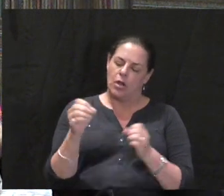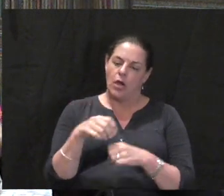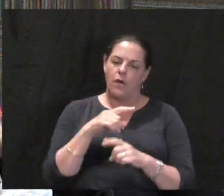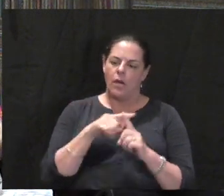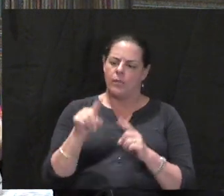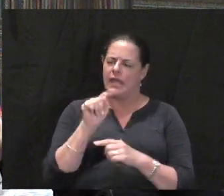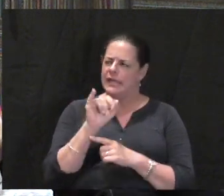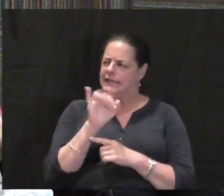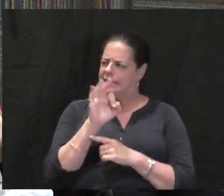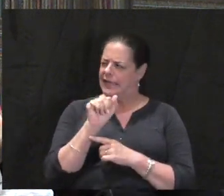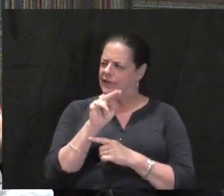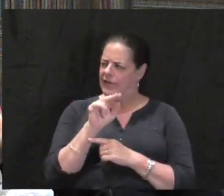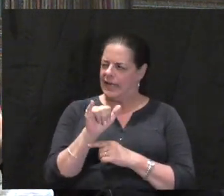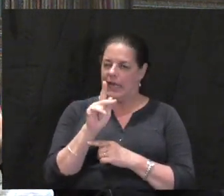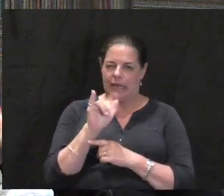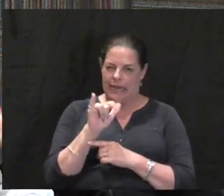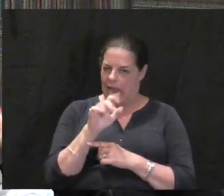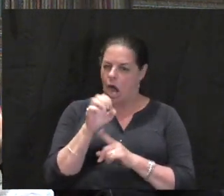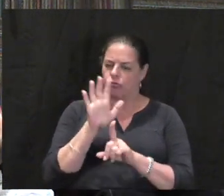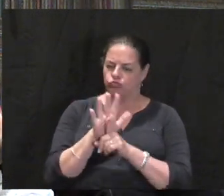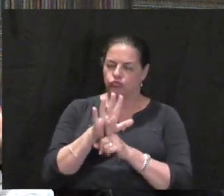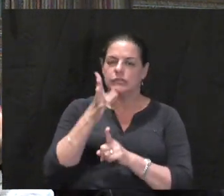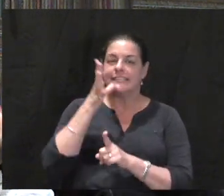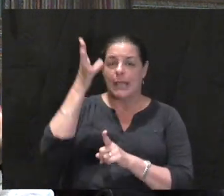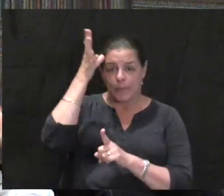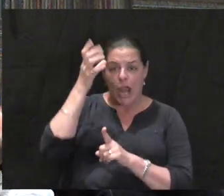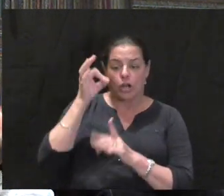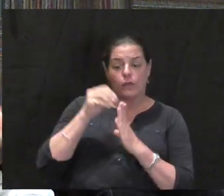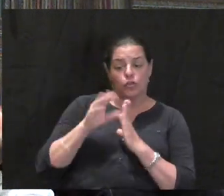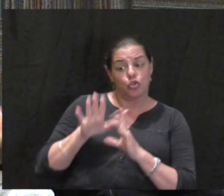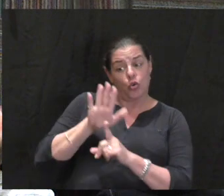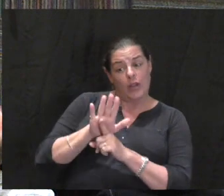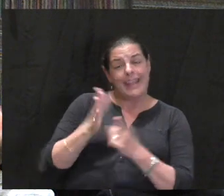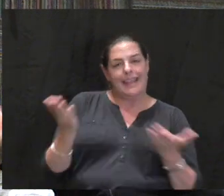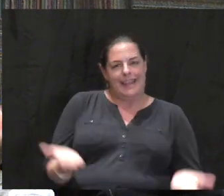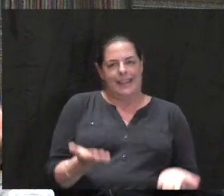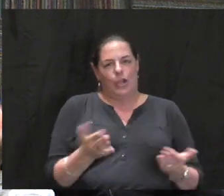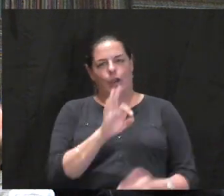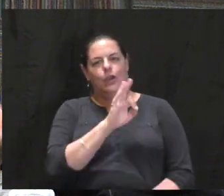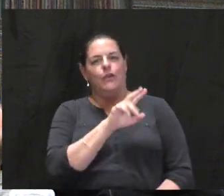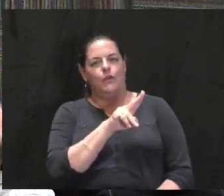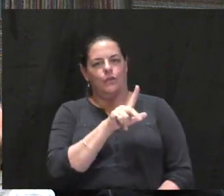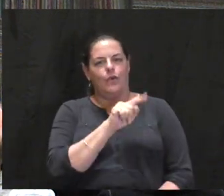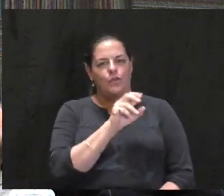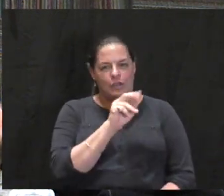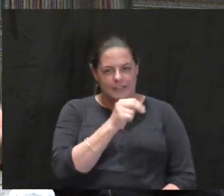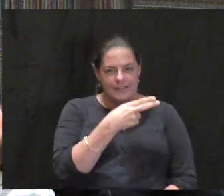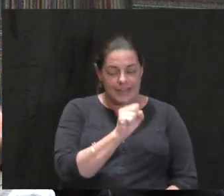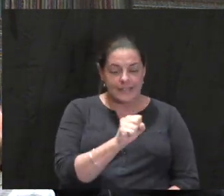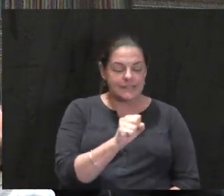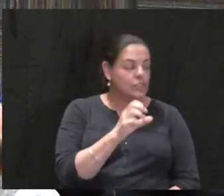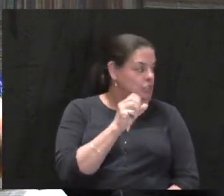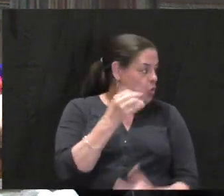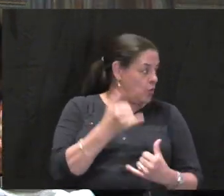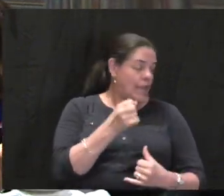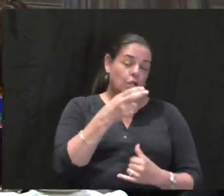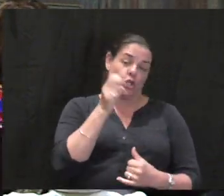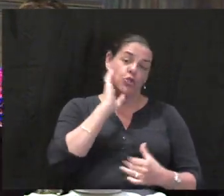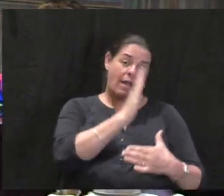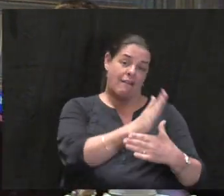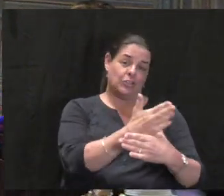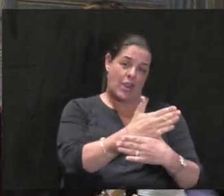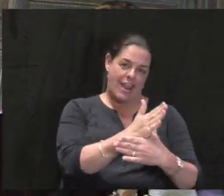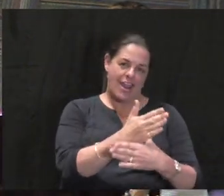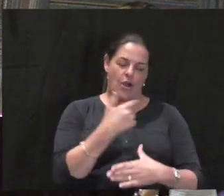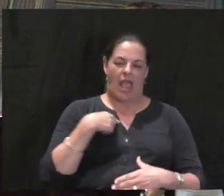talk. And if there are others that would like to share or share with Miss Massey or others your experience, they